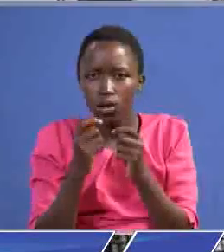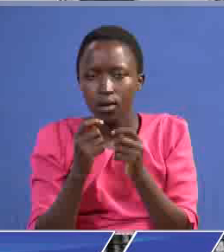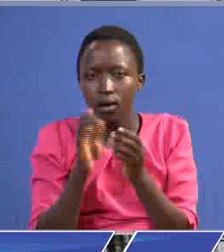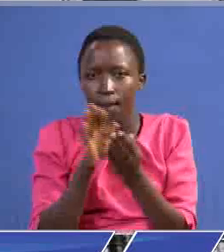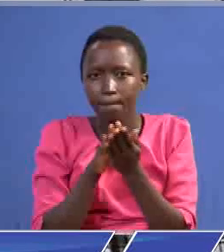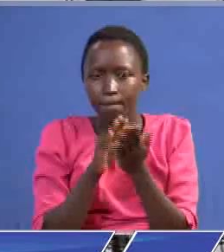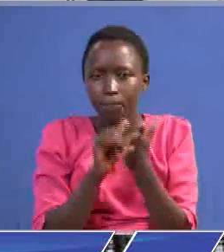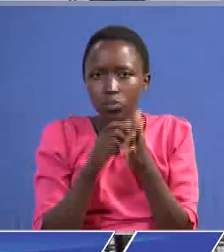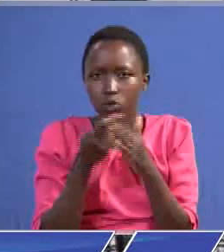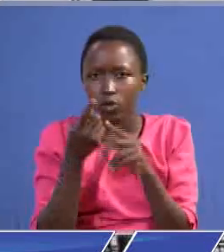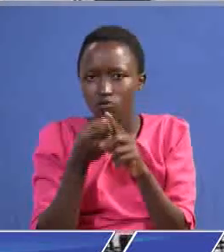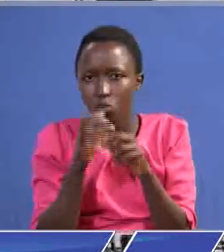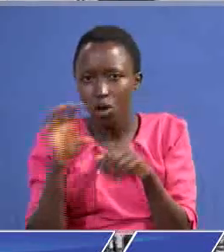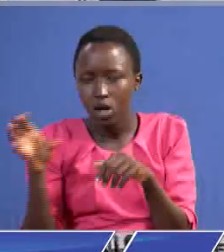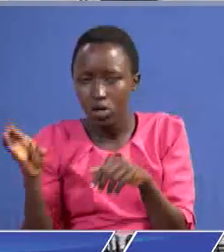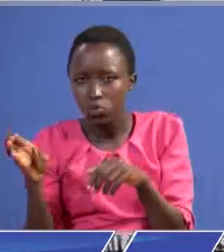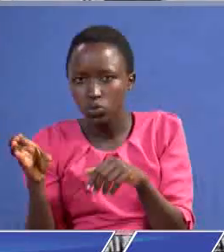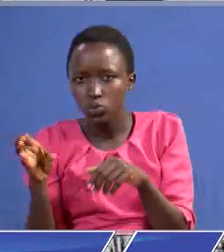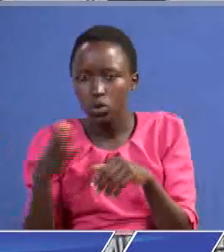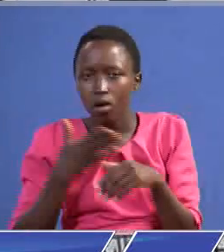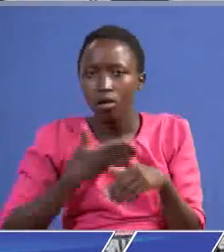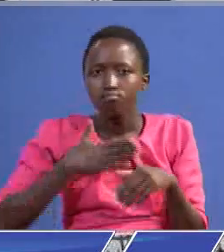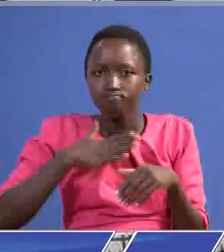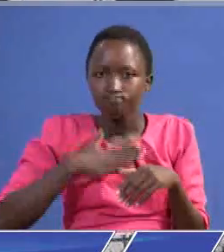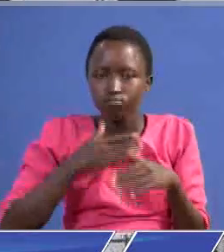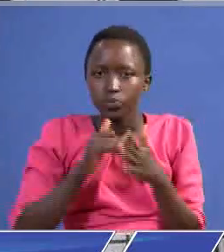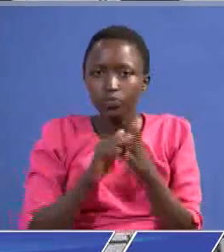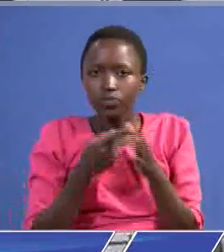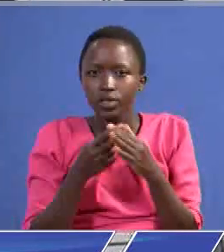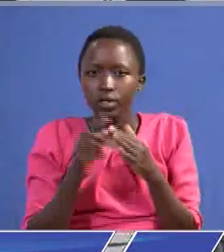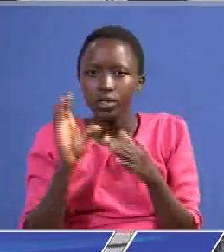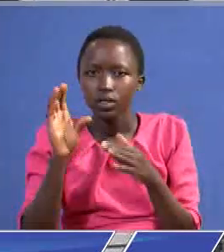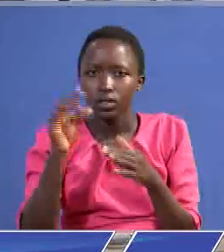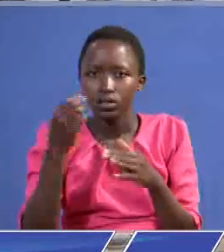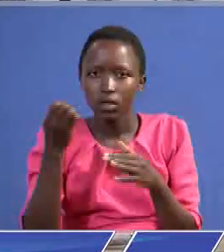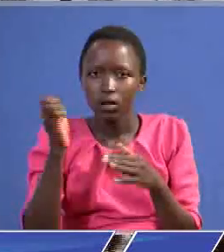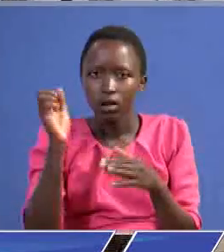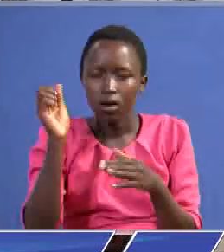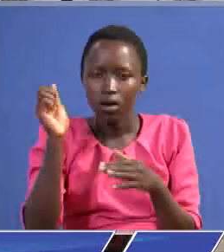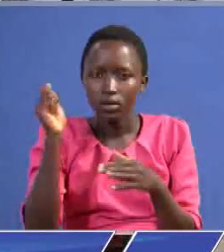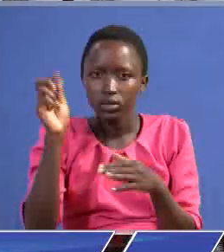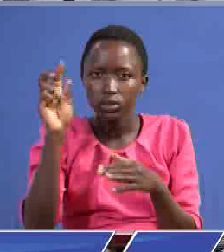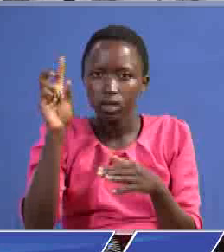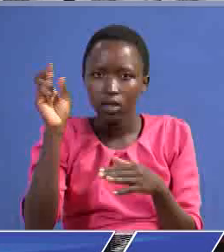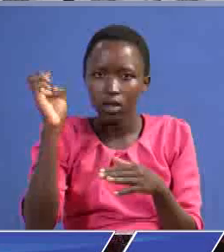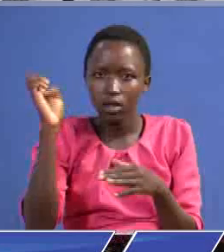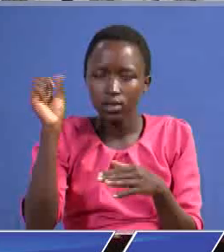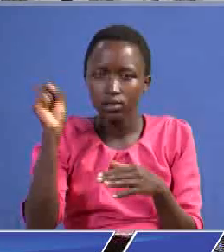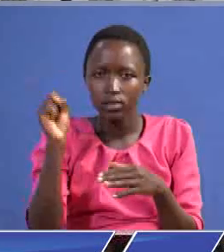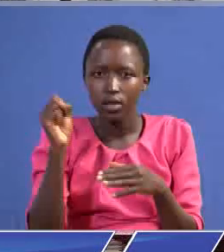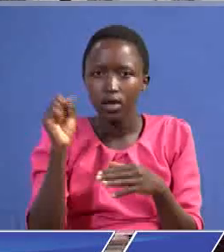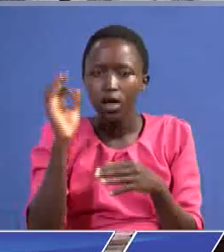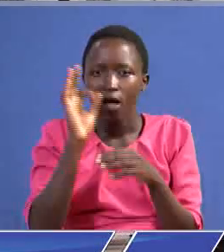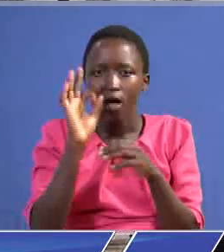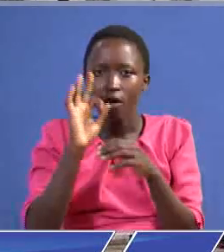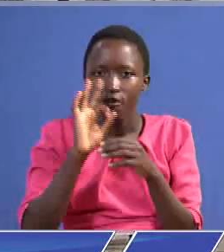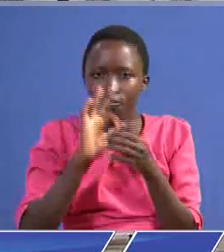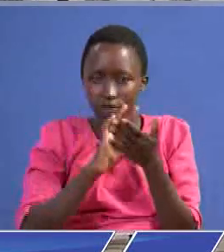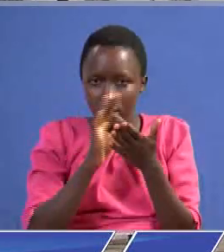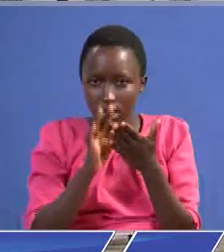Hospital. From the County Lands and Housing Department, Charles Karich has been moved to the Finance and Economics